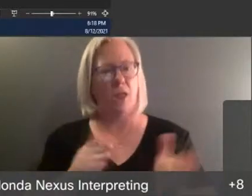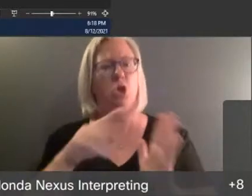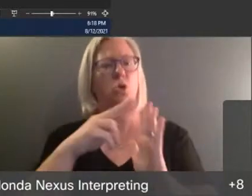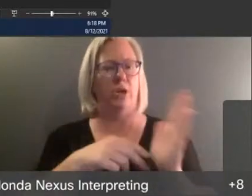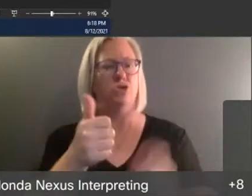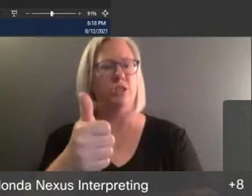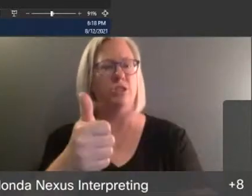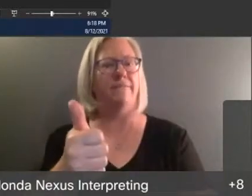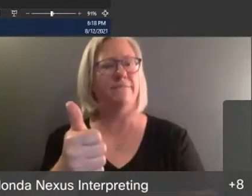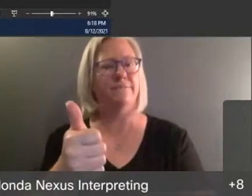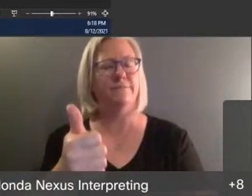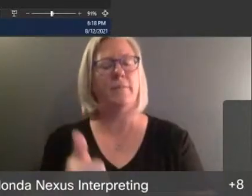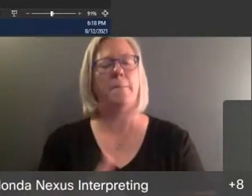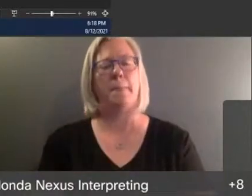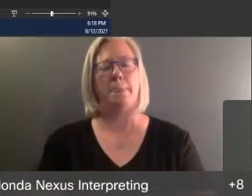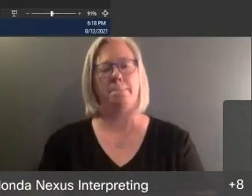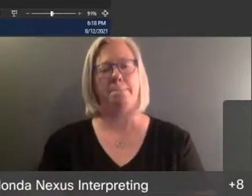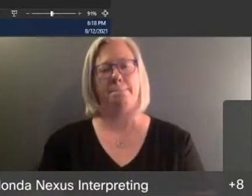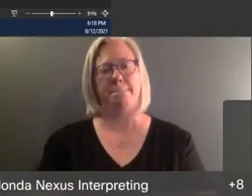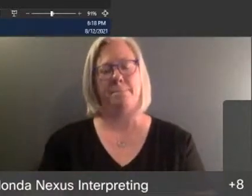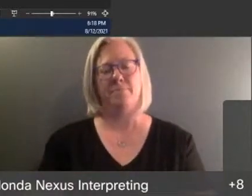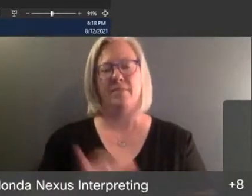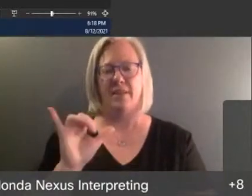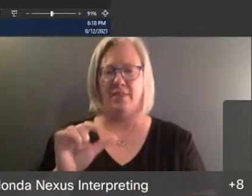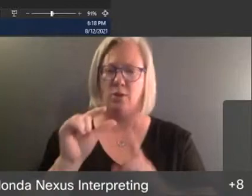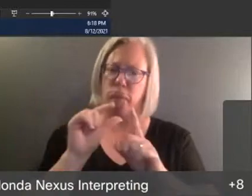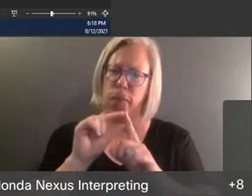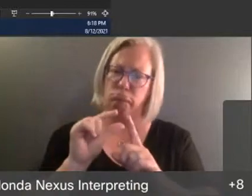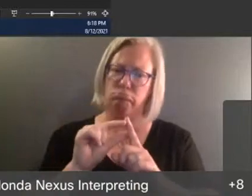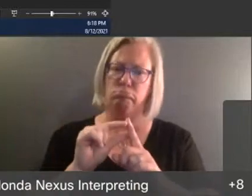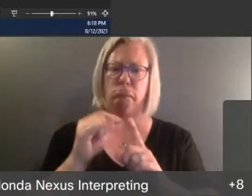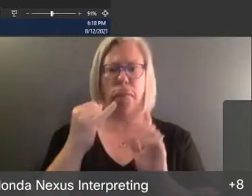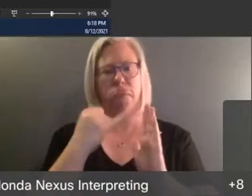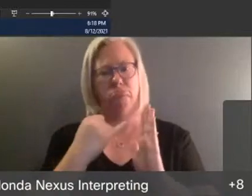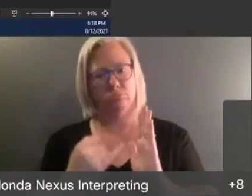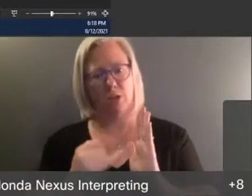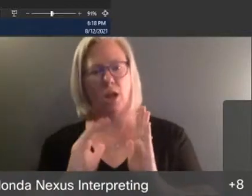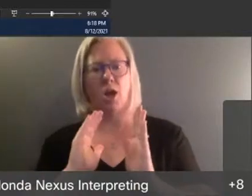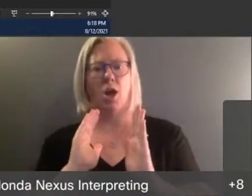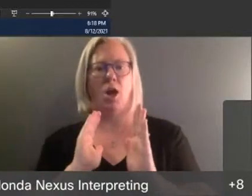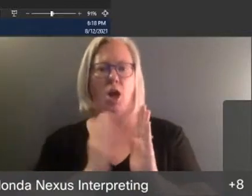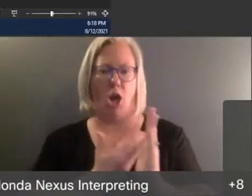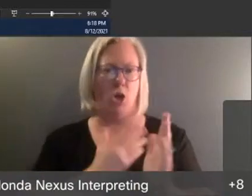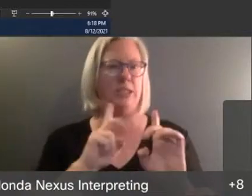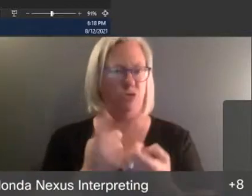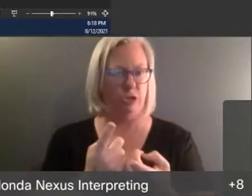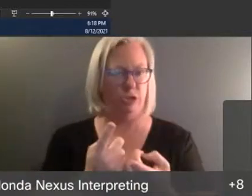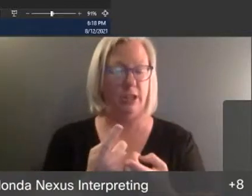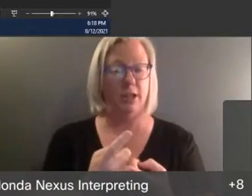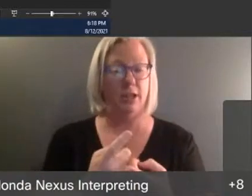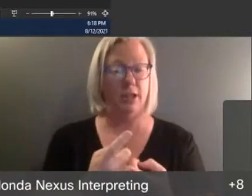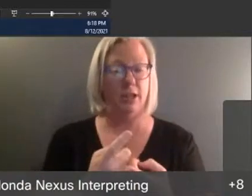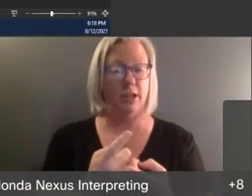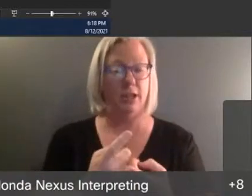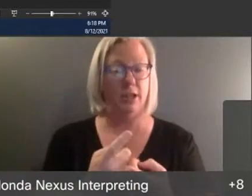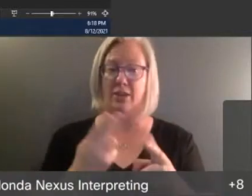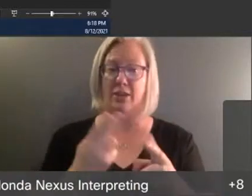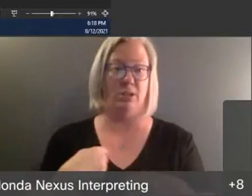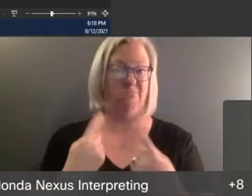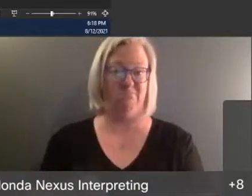It's up here. It's a term of art with regard to districting. Been in history since,